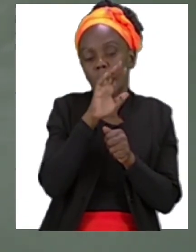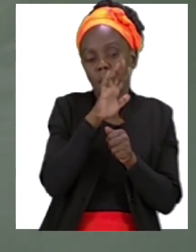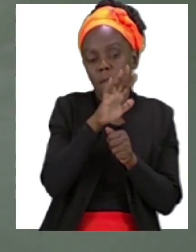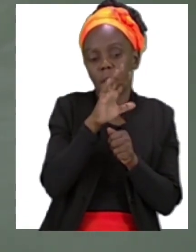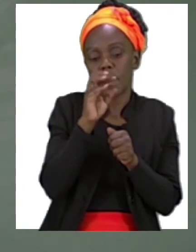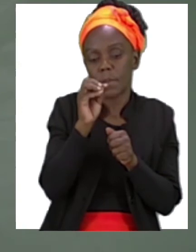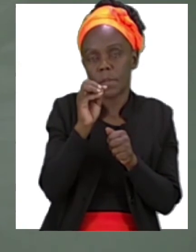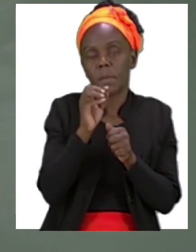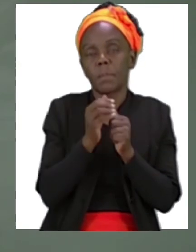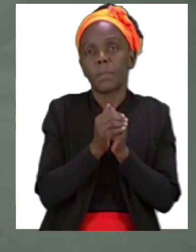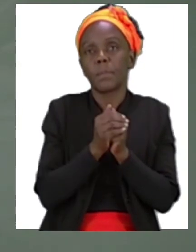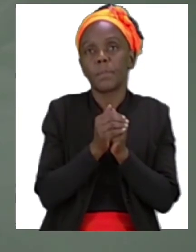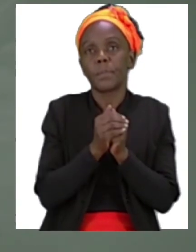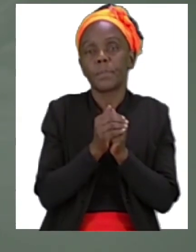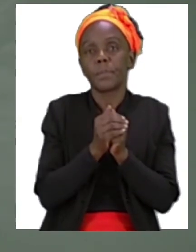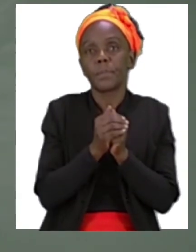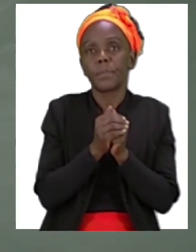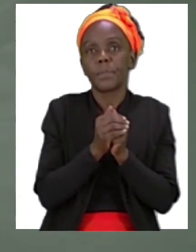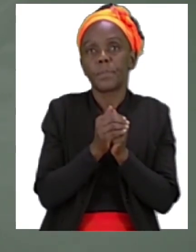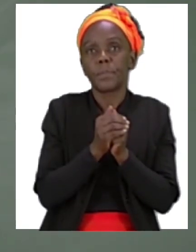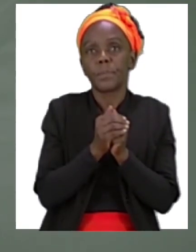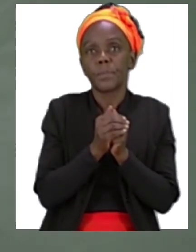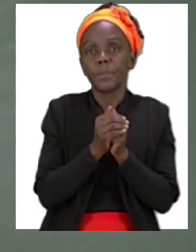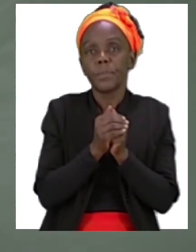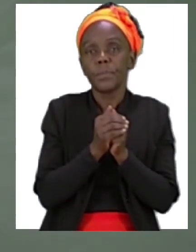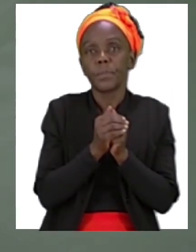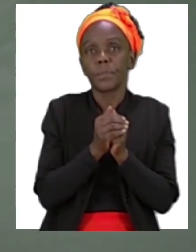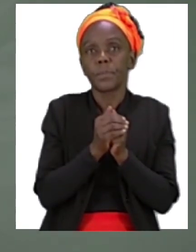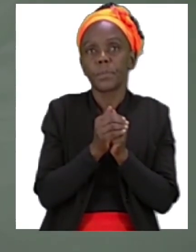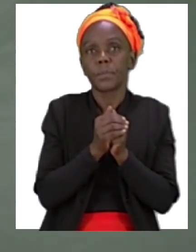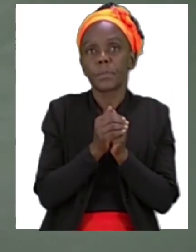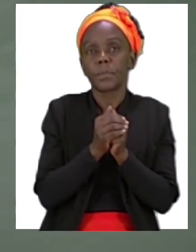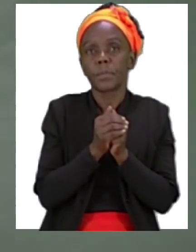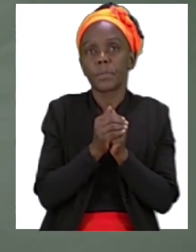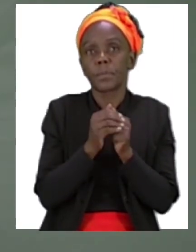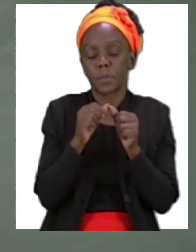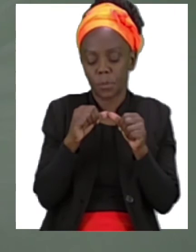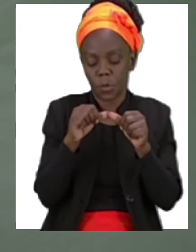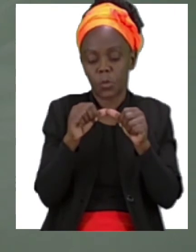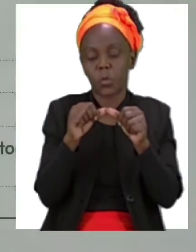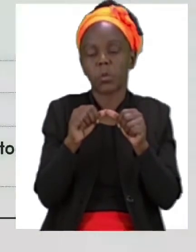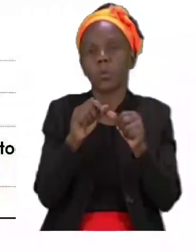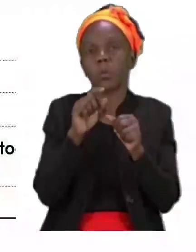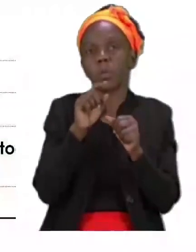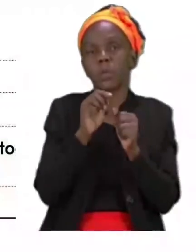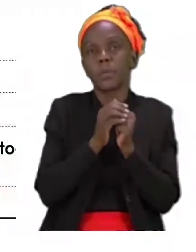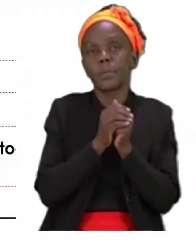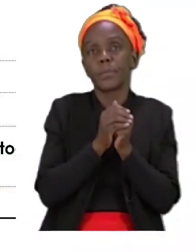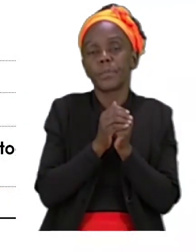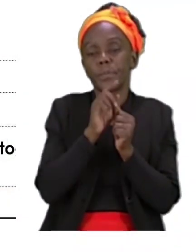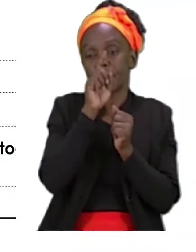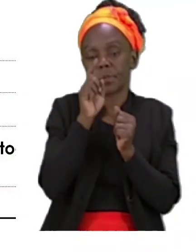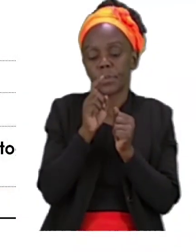and then go to the dollar sign. Now let us continue with our questions. The next one,